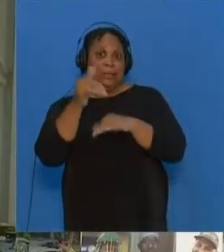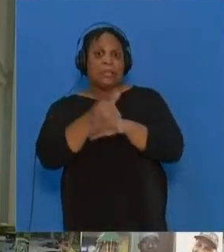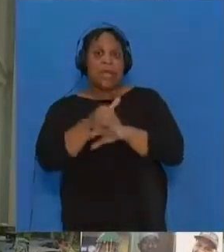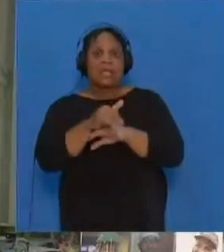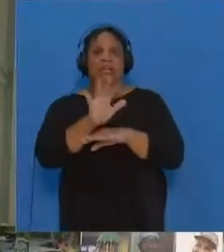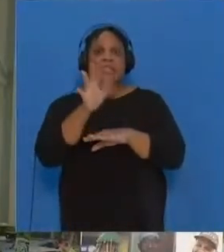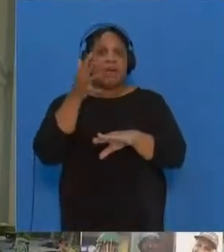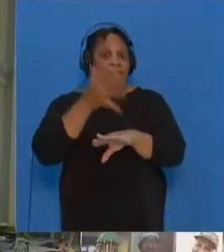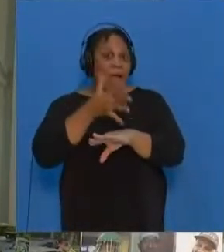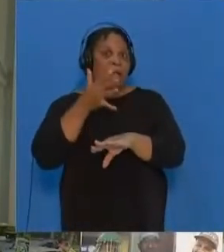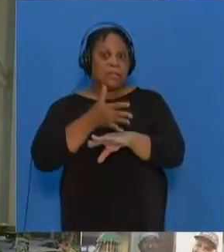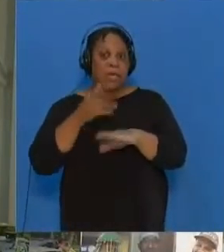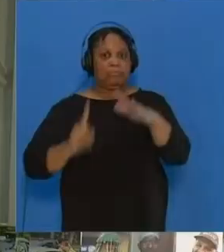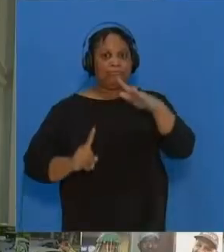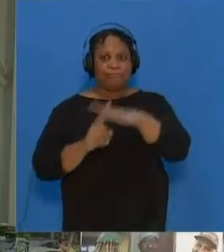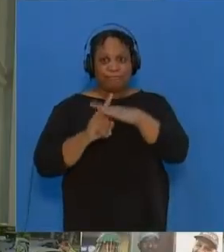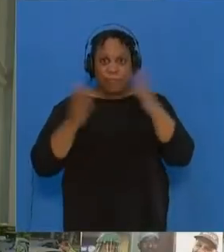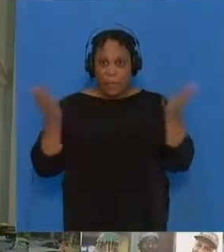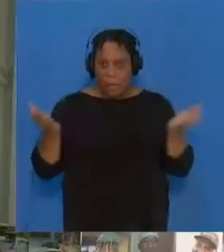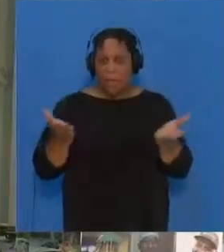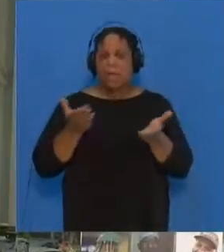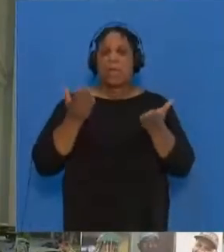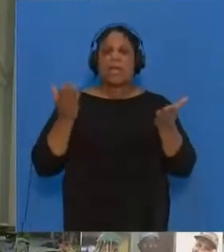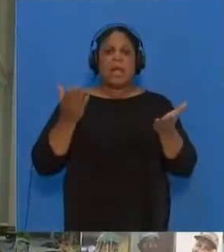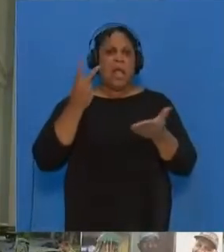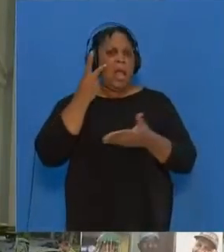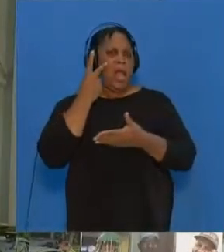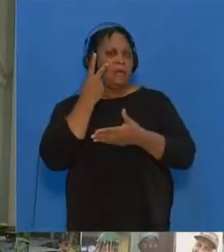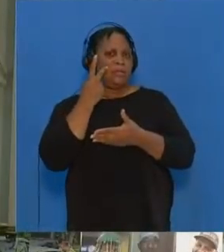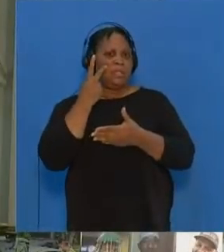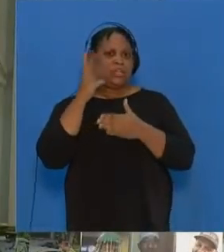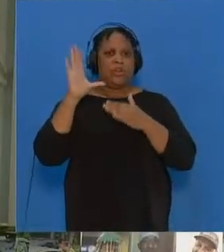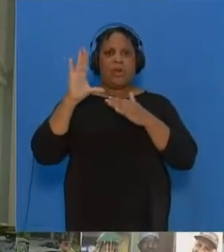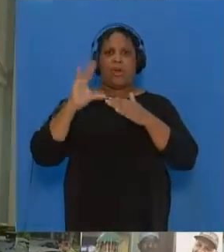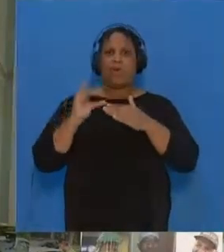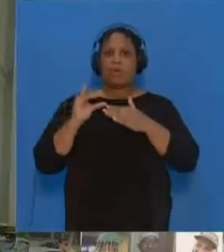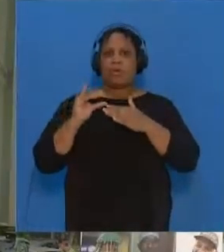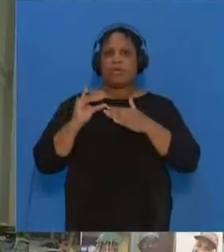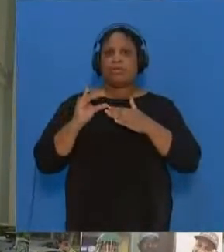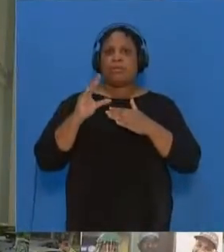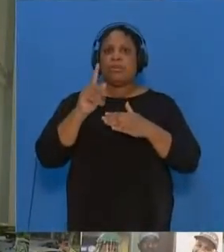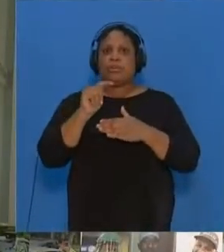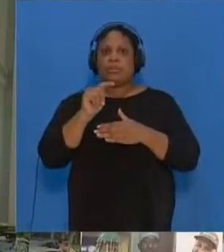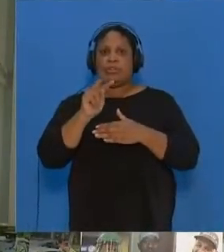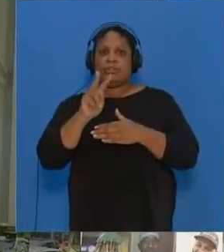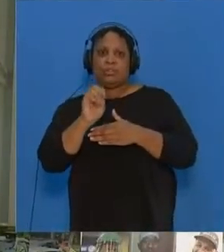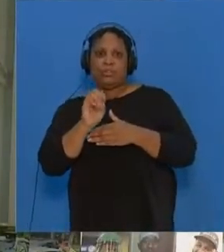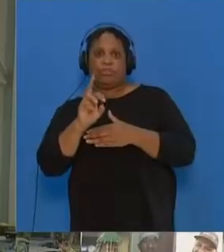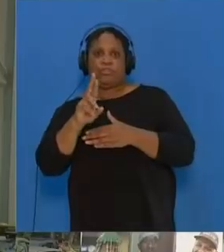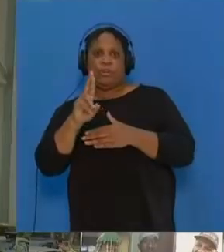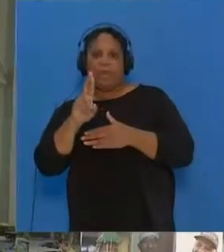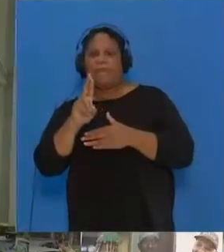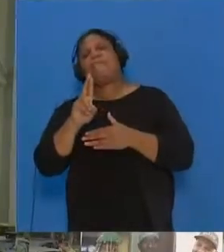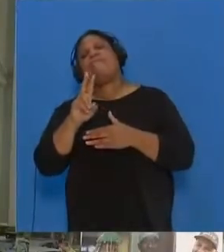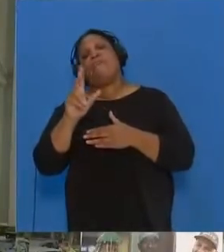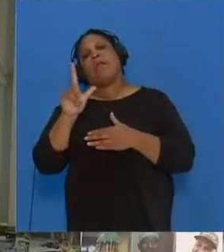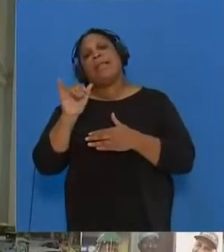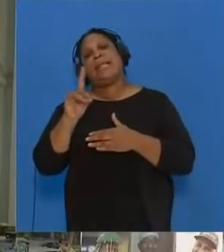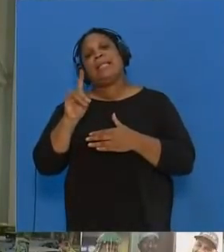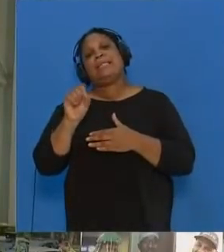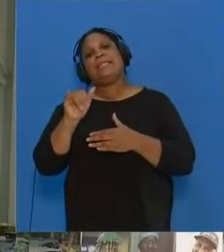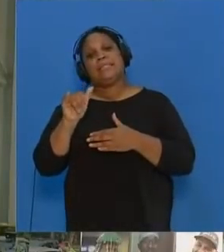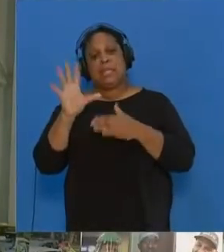the 5 times I've been here, I've seen her reduce Trevor Lindsay's 6 questions down to 5 one